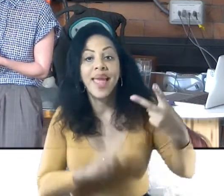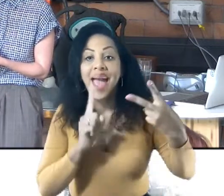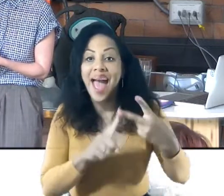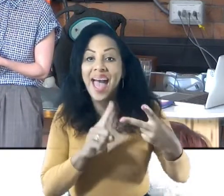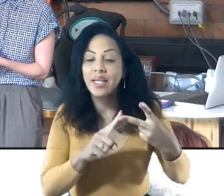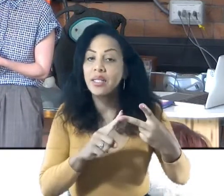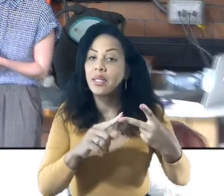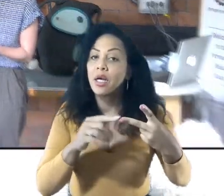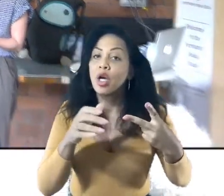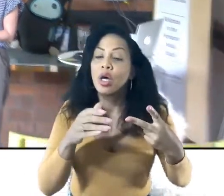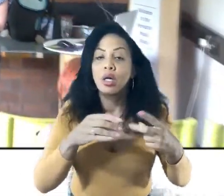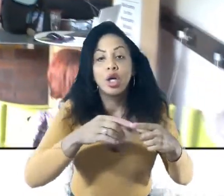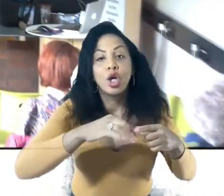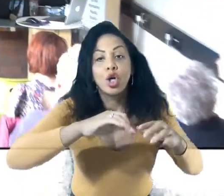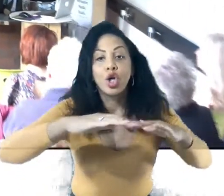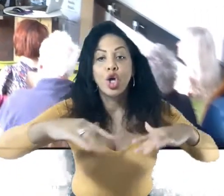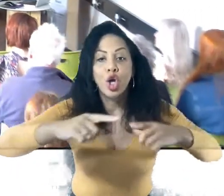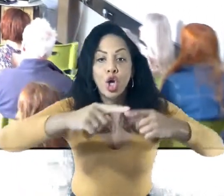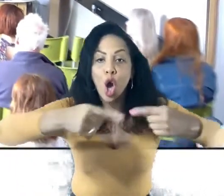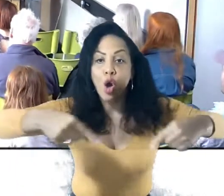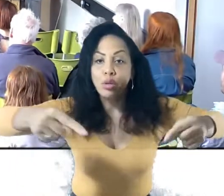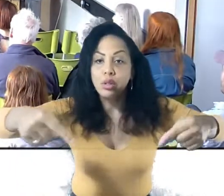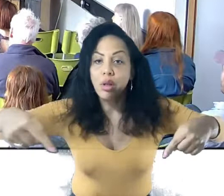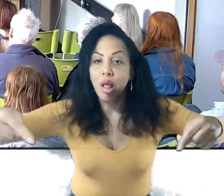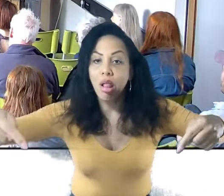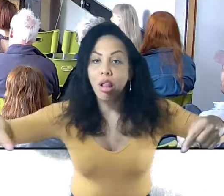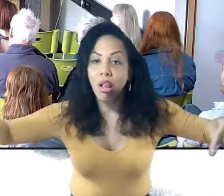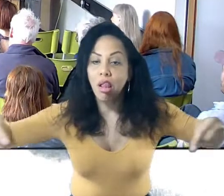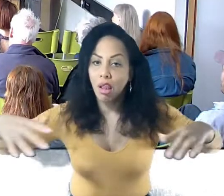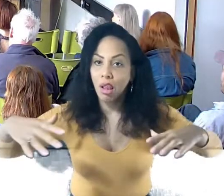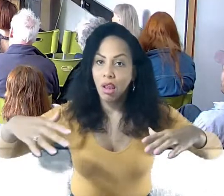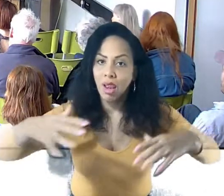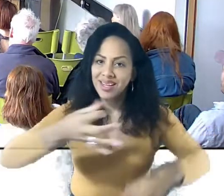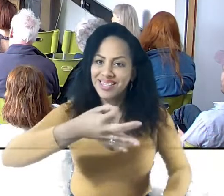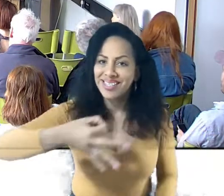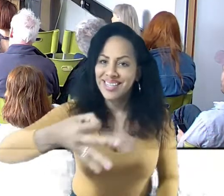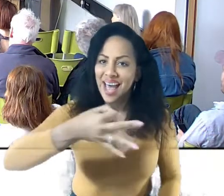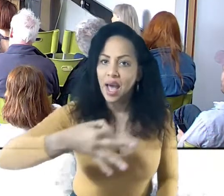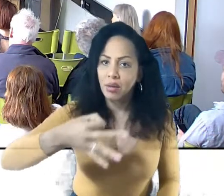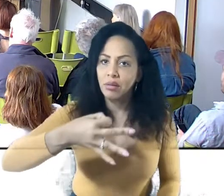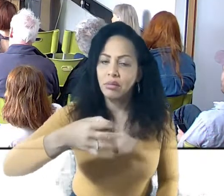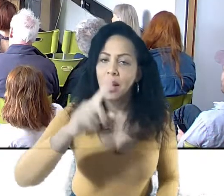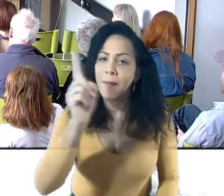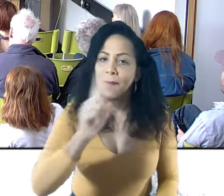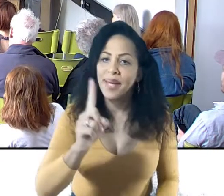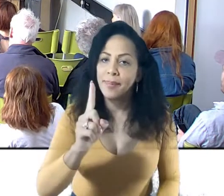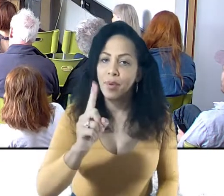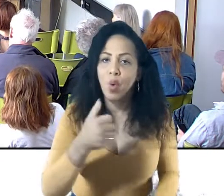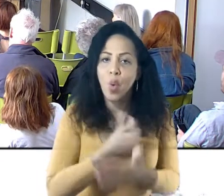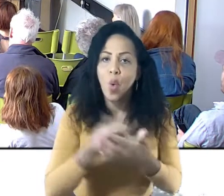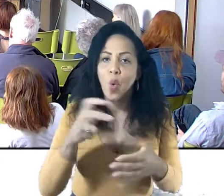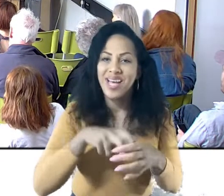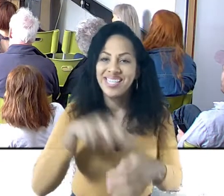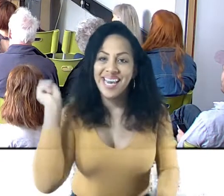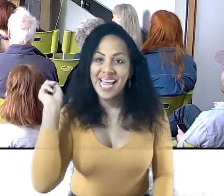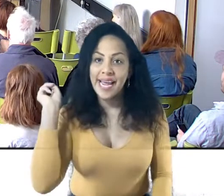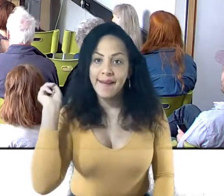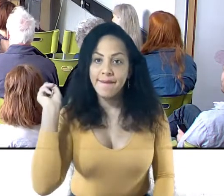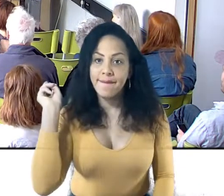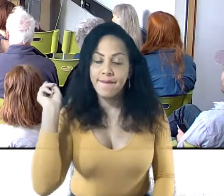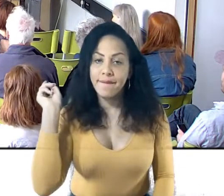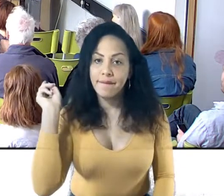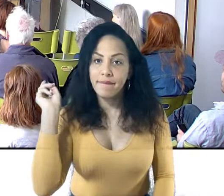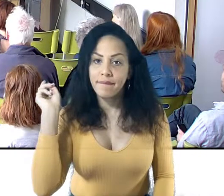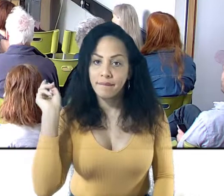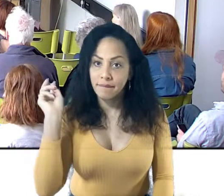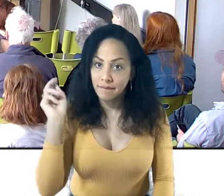like this will kind of give younger people an appreciation for the place that they've grown up in. That's a really great question